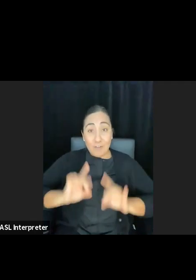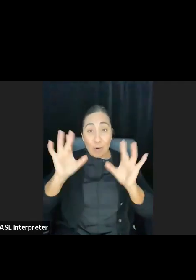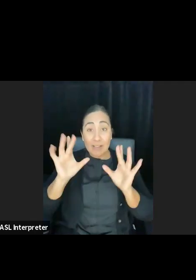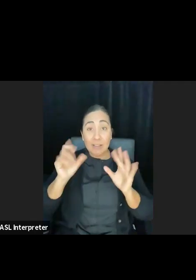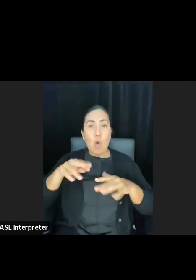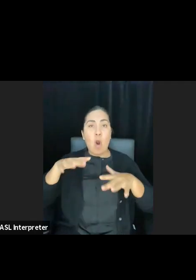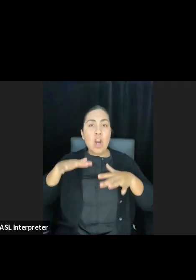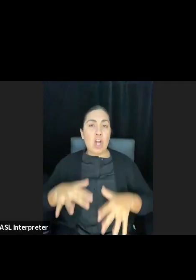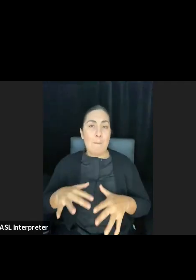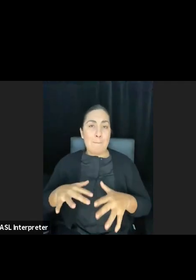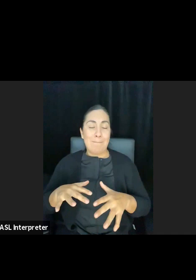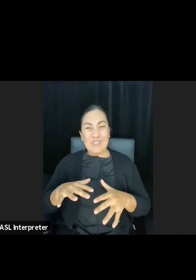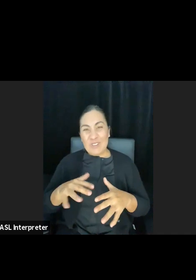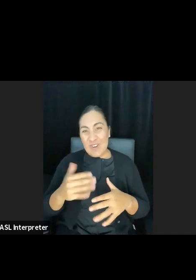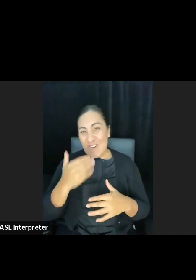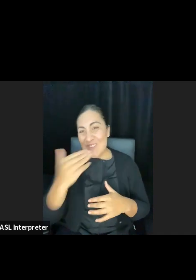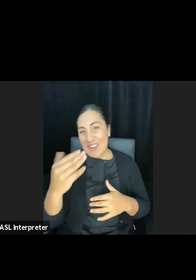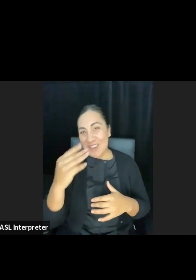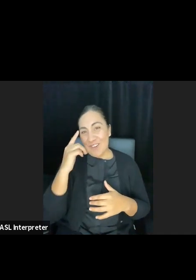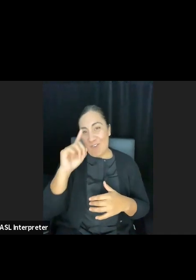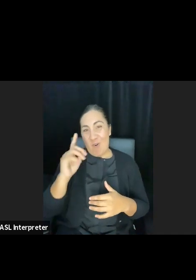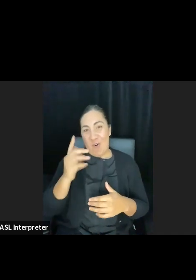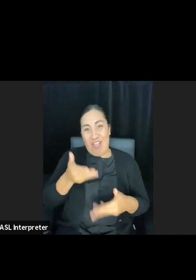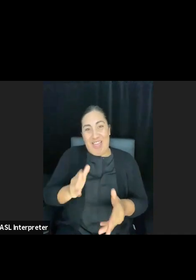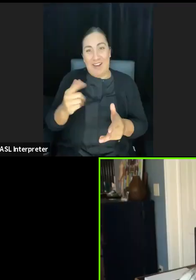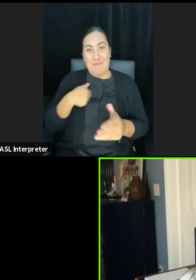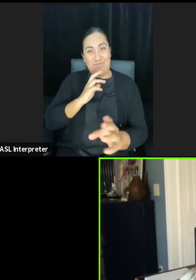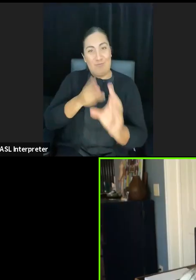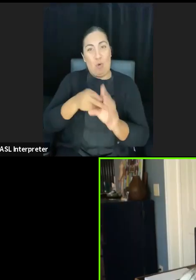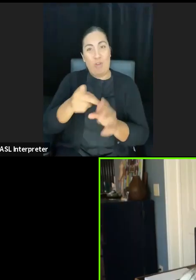again, thank you for having me be part of this